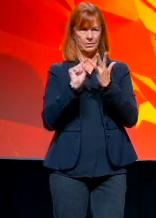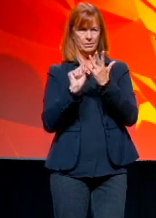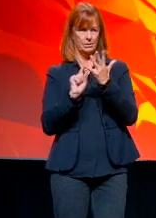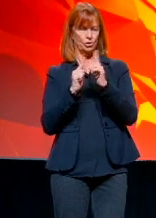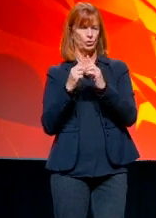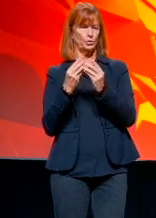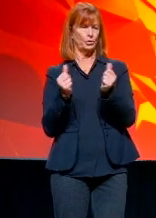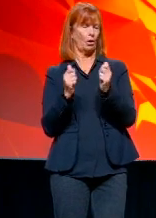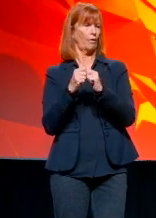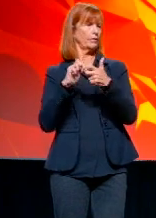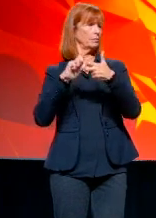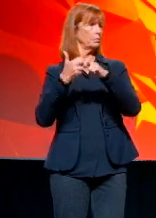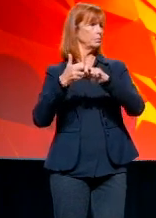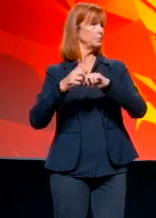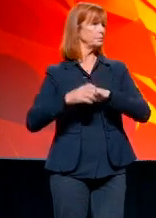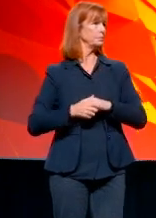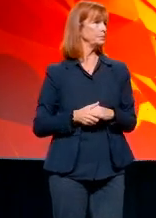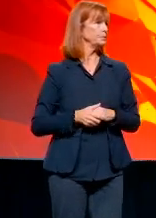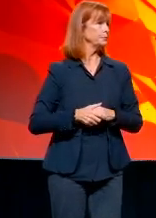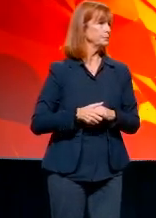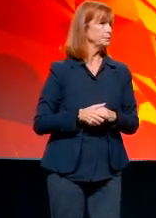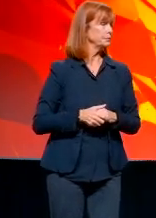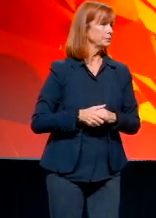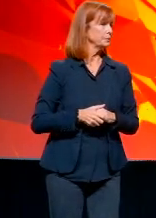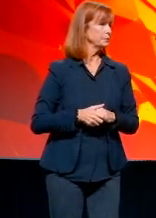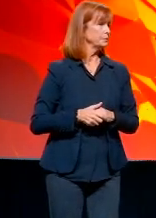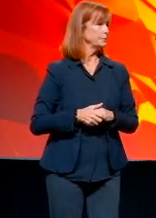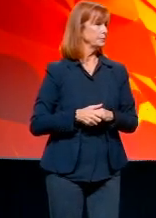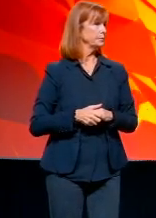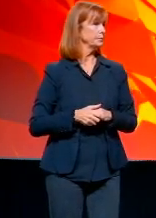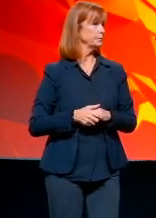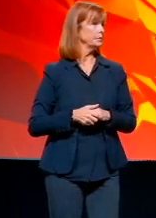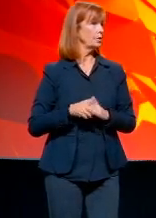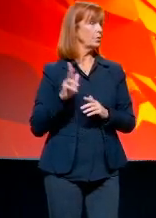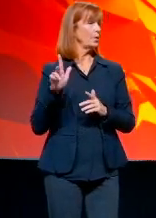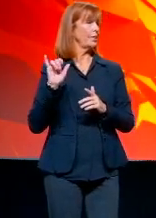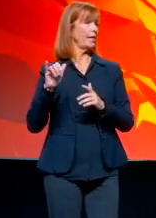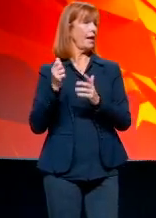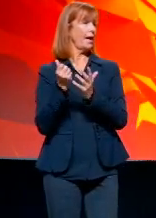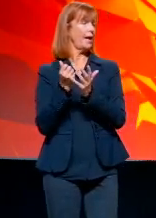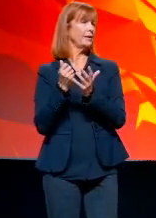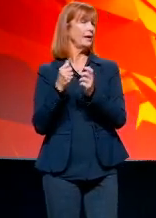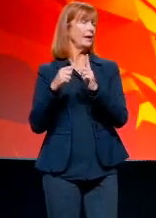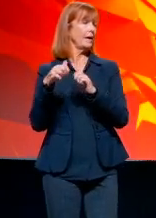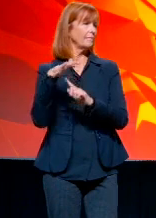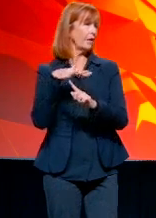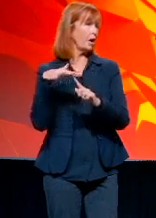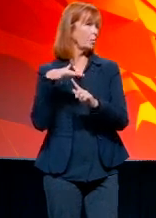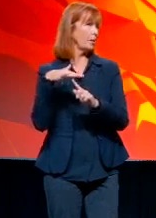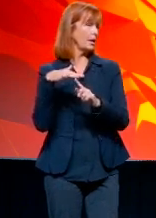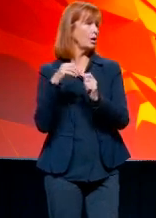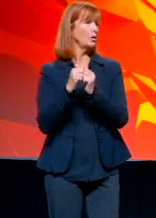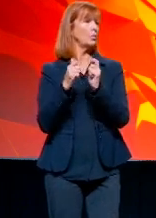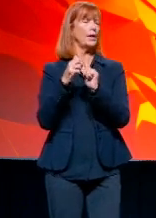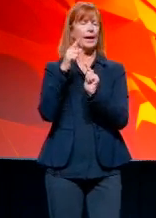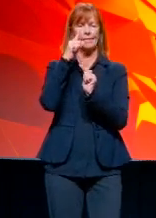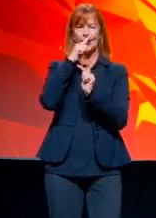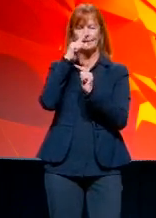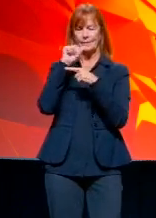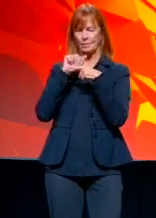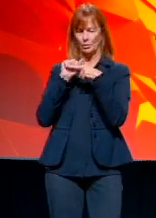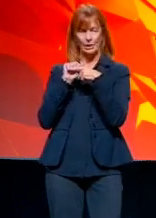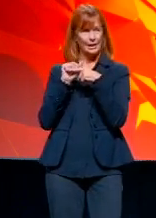synthesized environments. And with this kind of robot Casa environment, that serves as this kind of a simulation runtime,